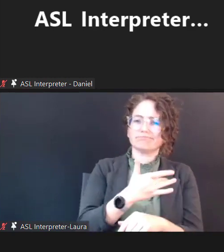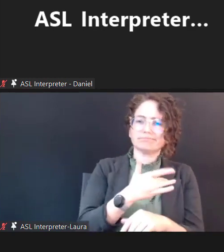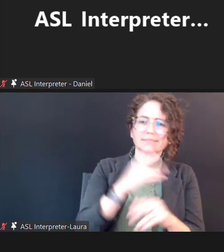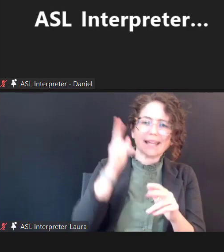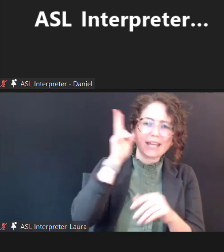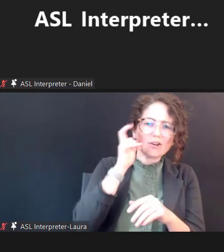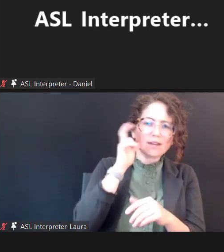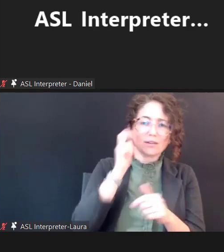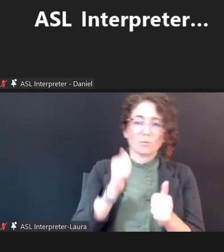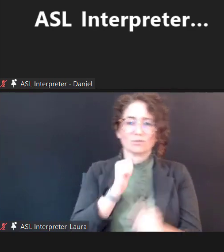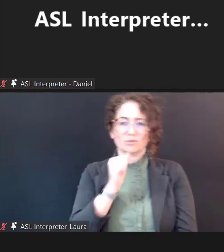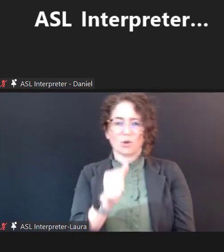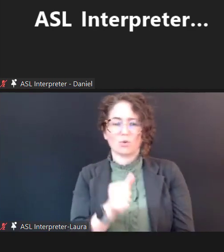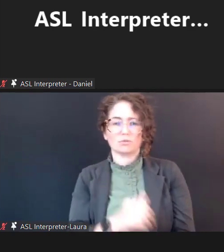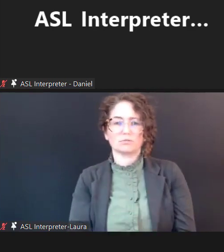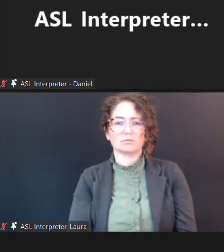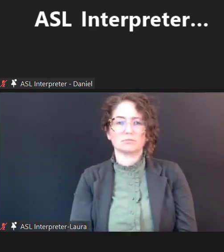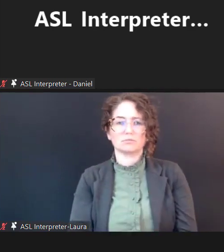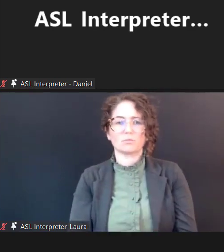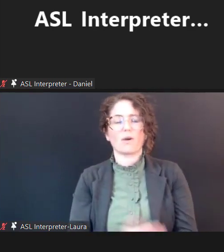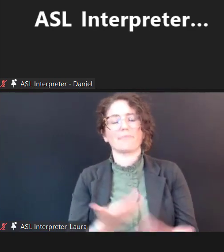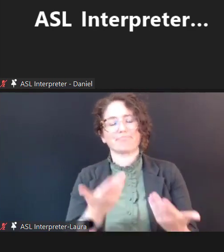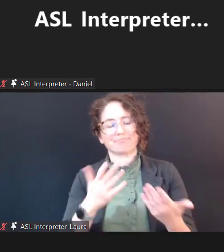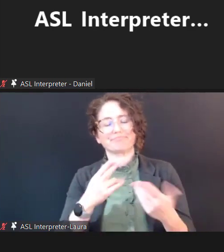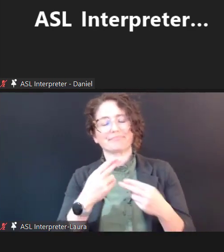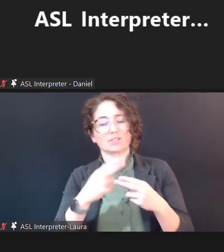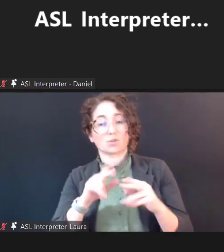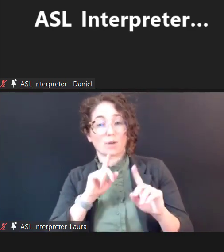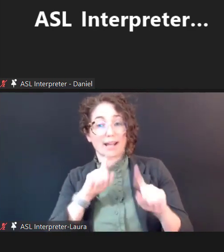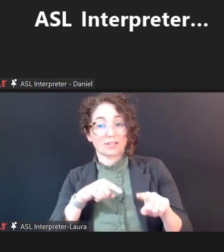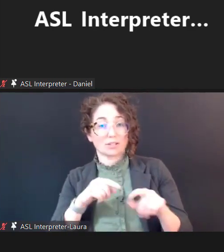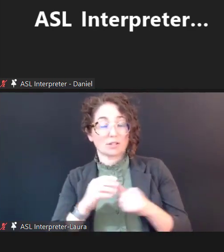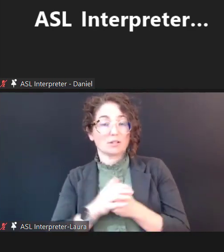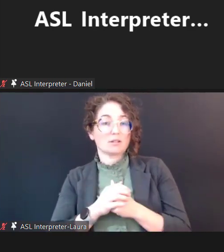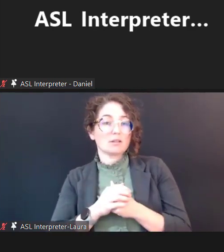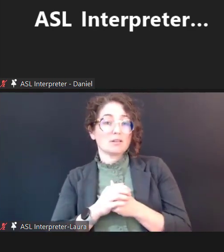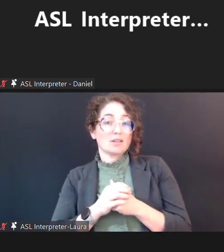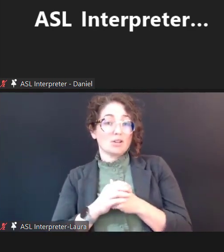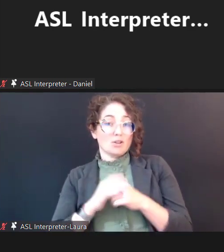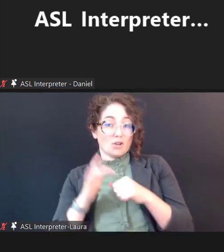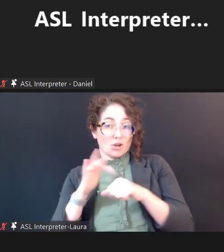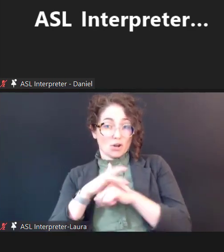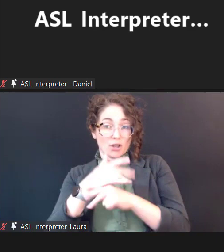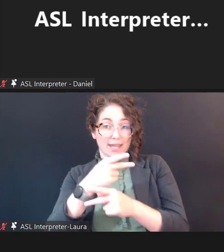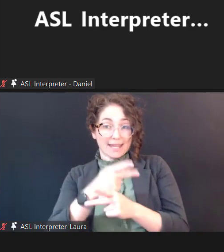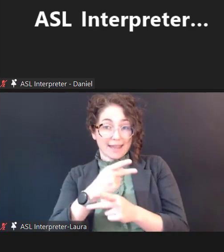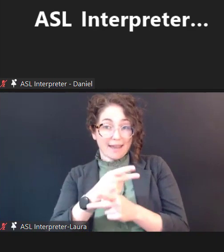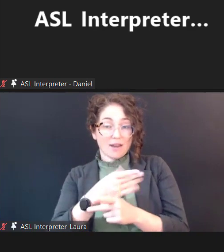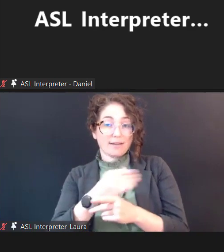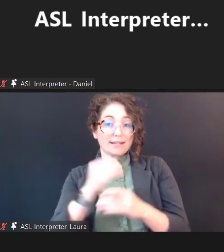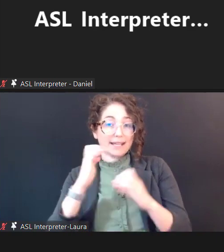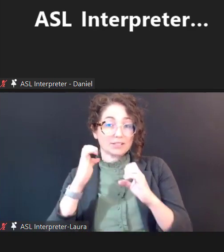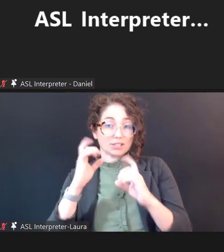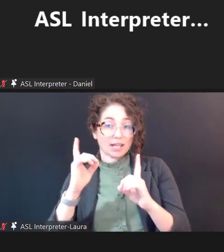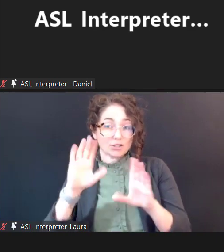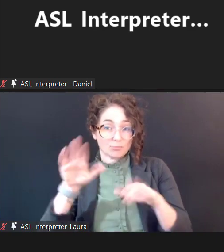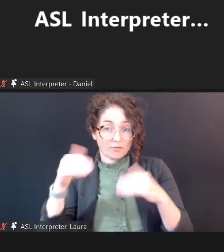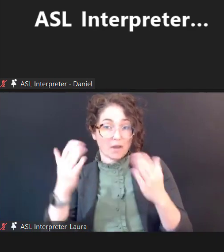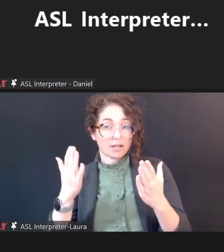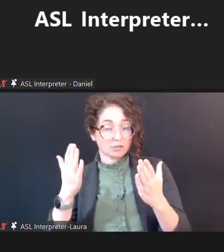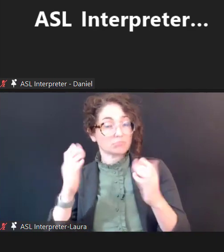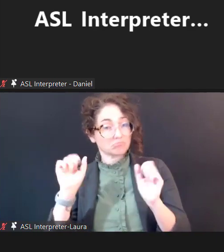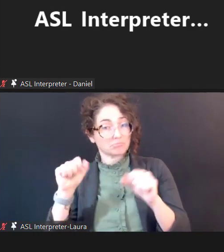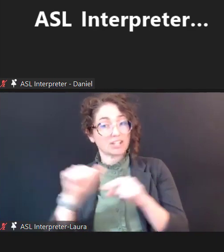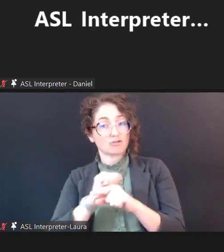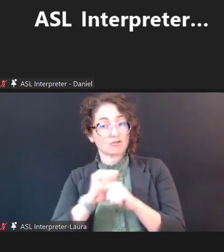not? Well, the short answer to that question, William, is that early care and education providers can be